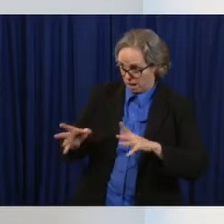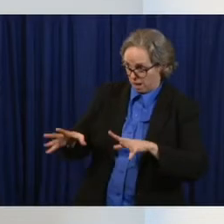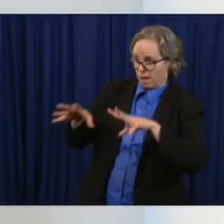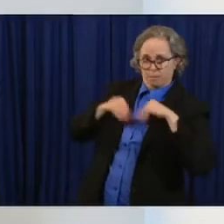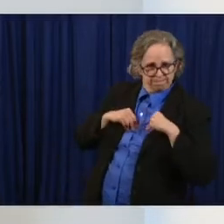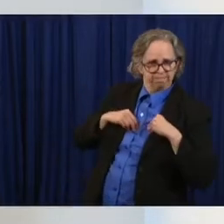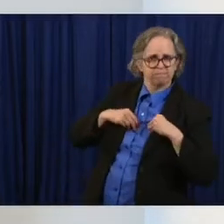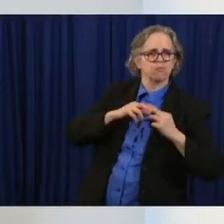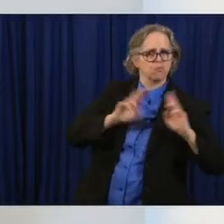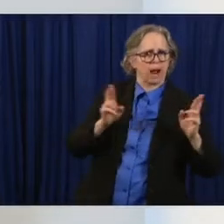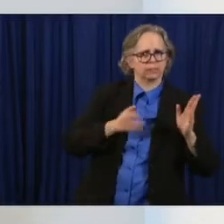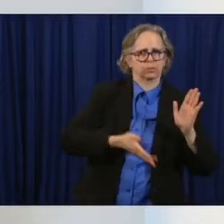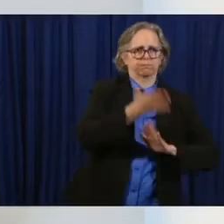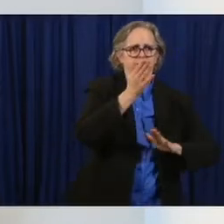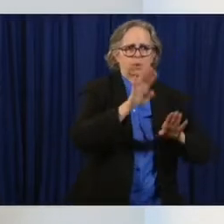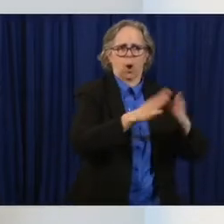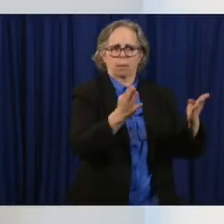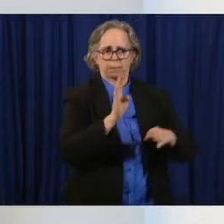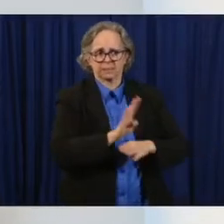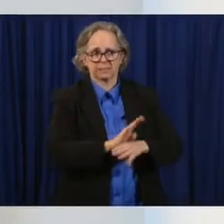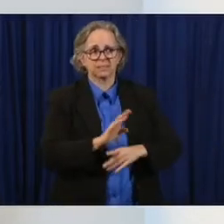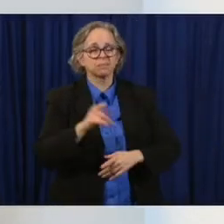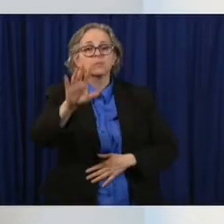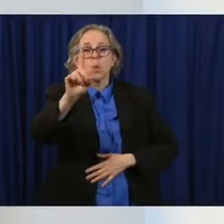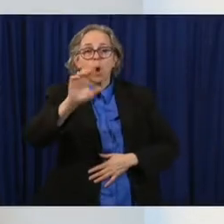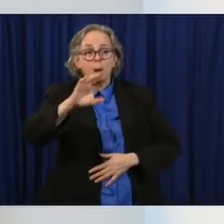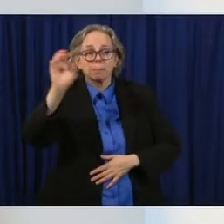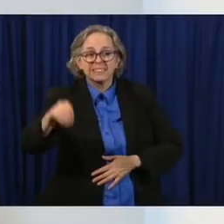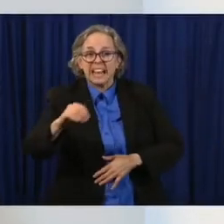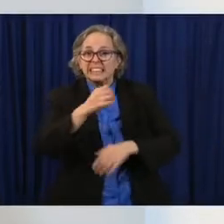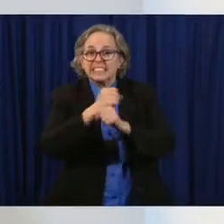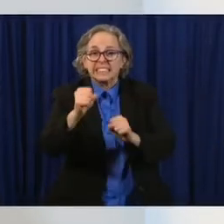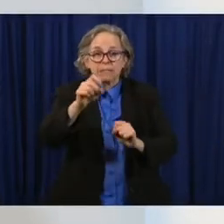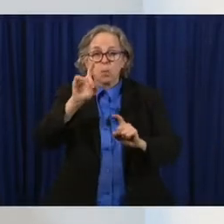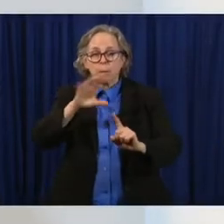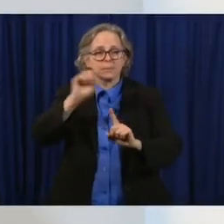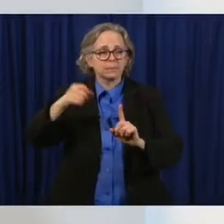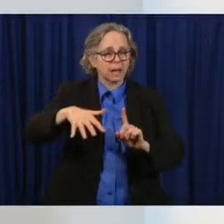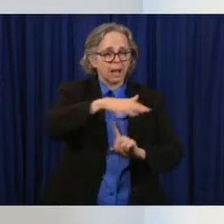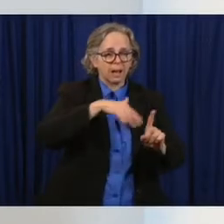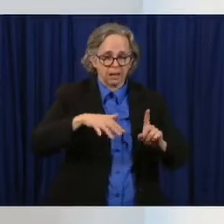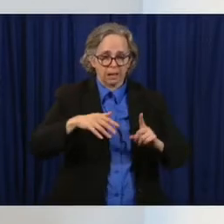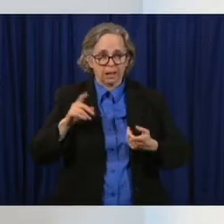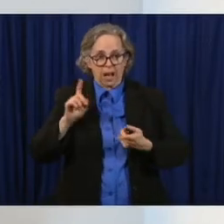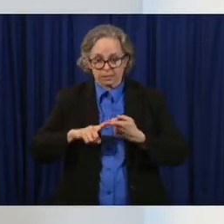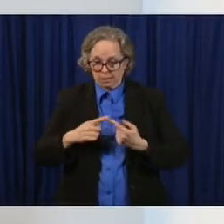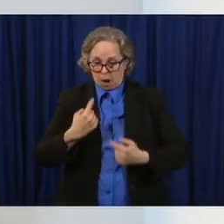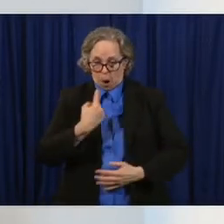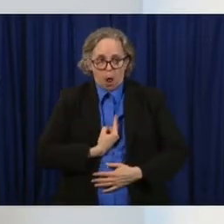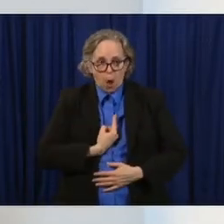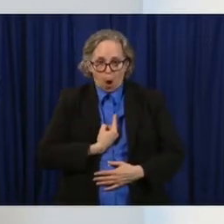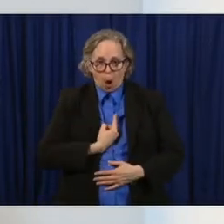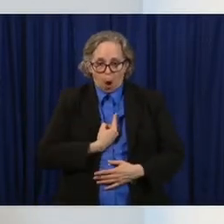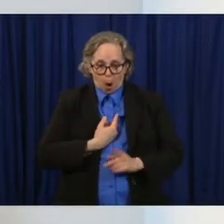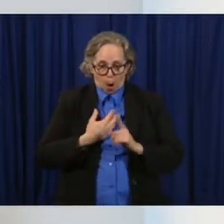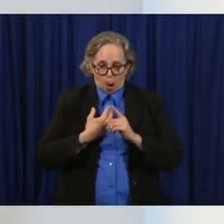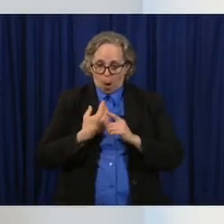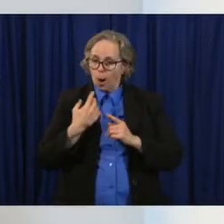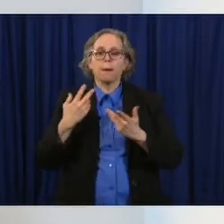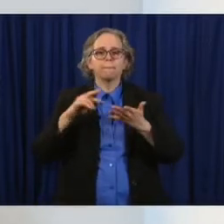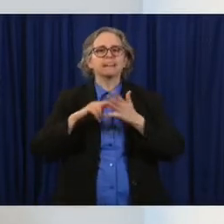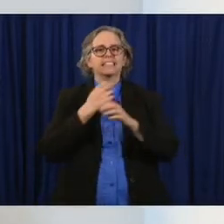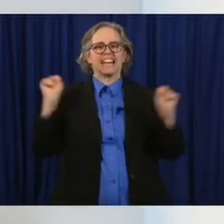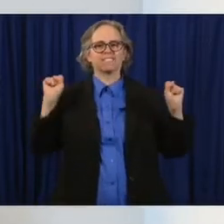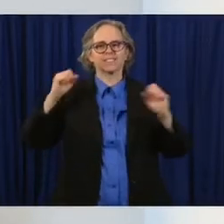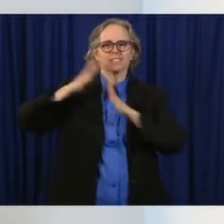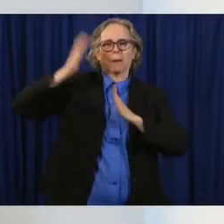no absolute safe situation unless you're isolated by yourself and not near anyone. But there is